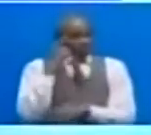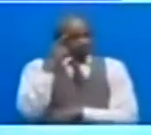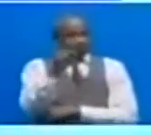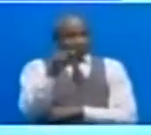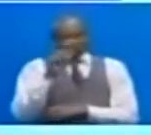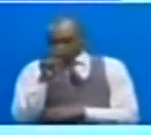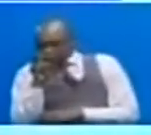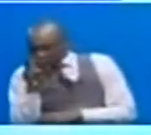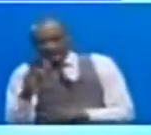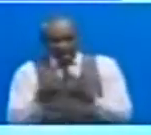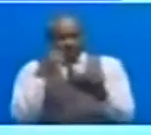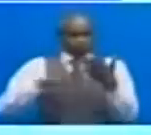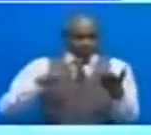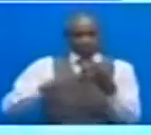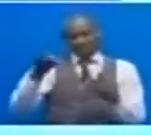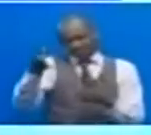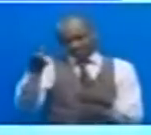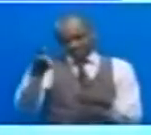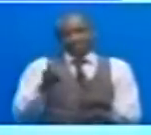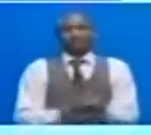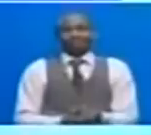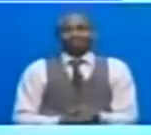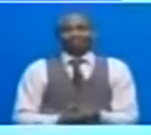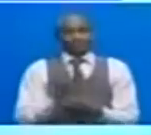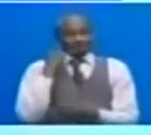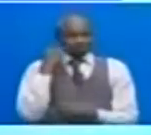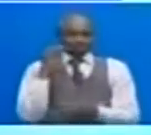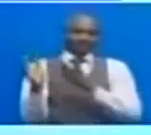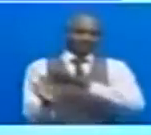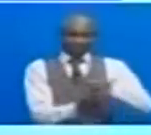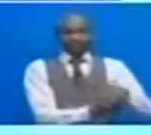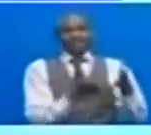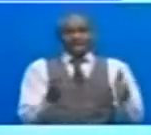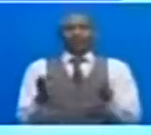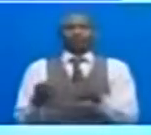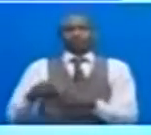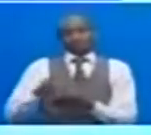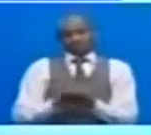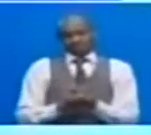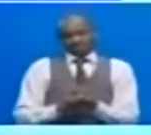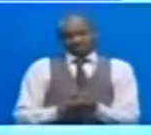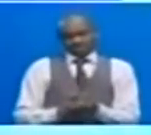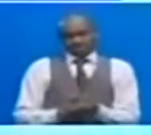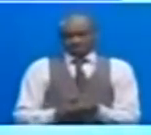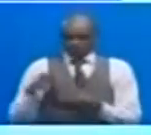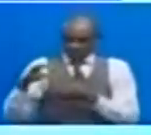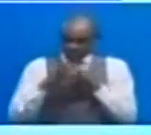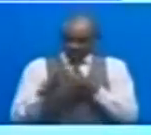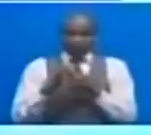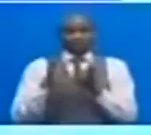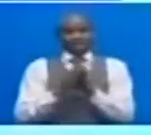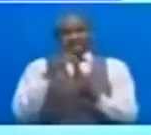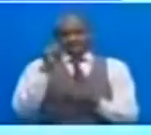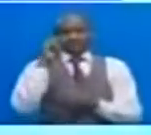keep an eye on the developments and let you know what's going on there in Nakuru. Now, the Coalition for Reforms and Democracy wants President Uhuru